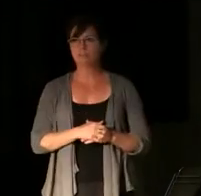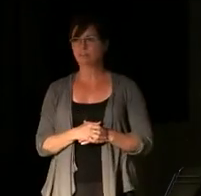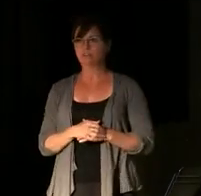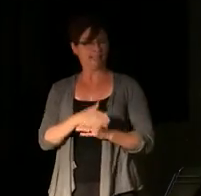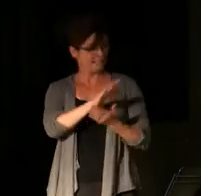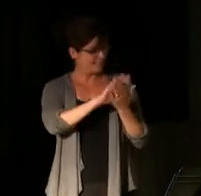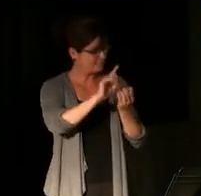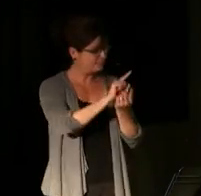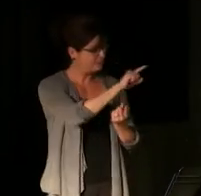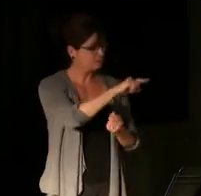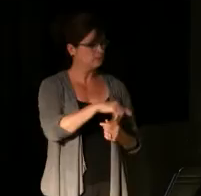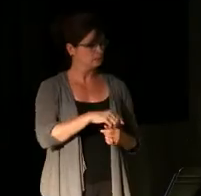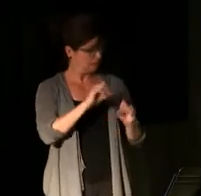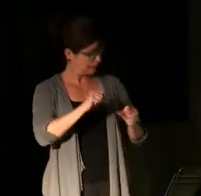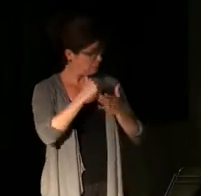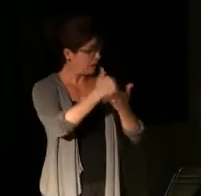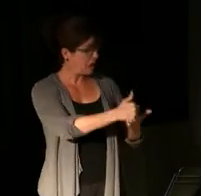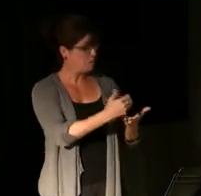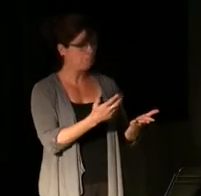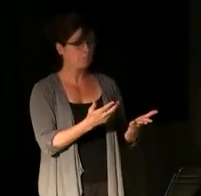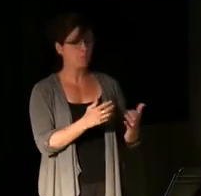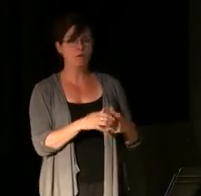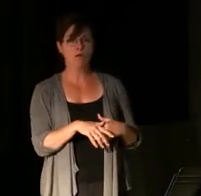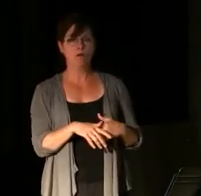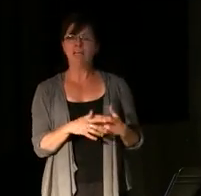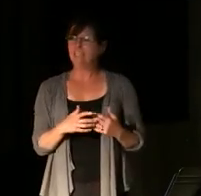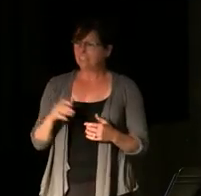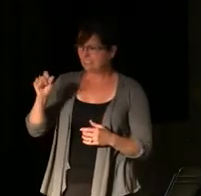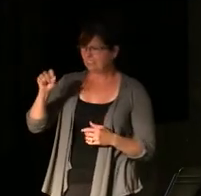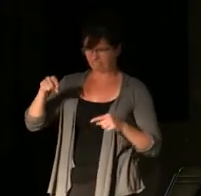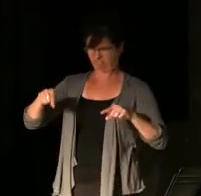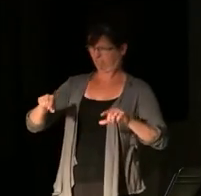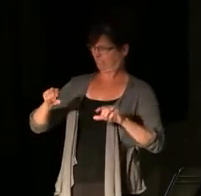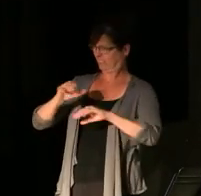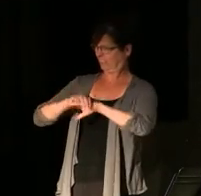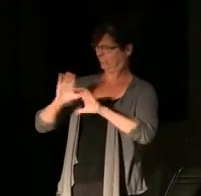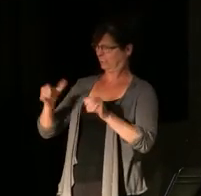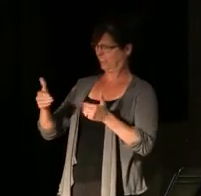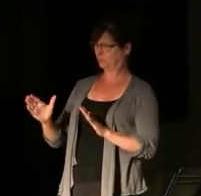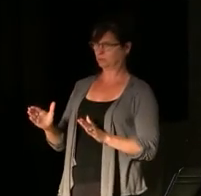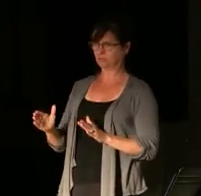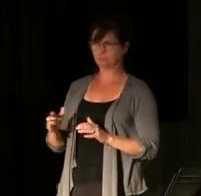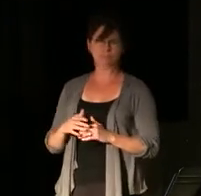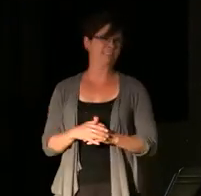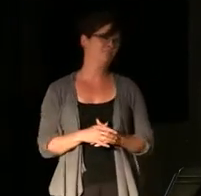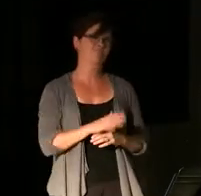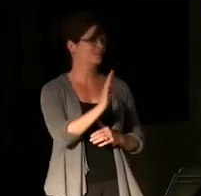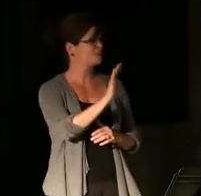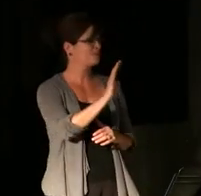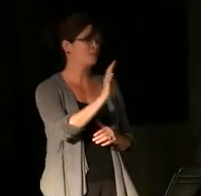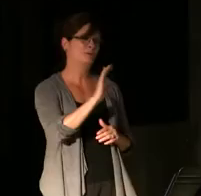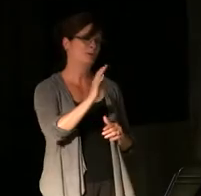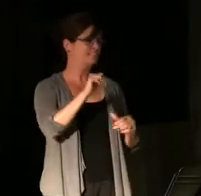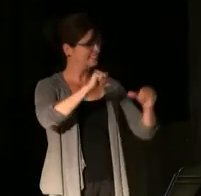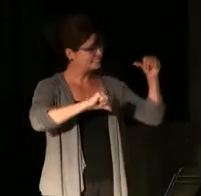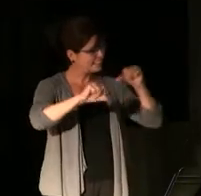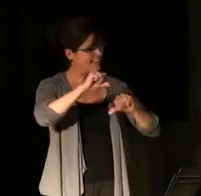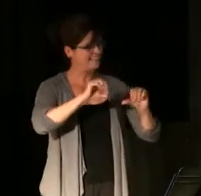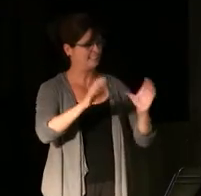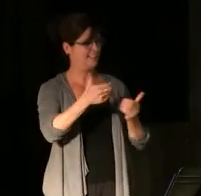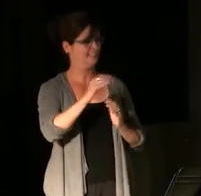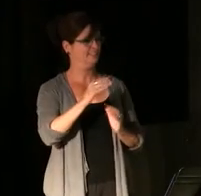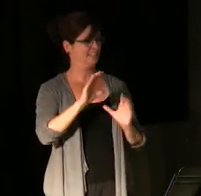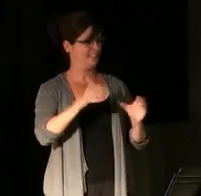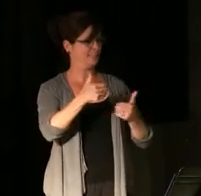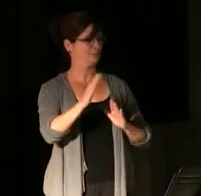nice to meet you, Penny. Is there anything we can help you with? Yeah, is this the English classroom? No, I'm sorry, it's not. It's the science